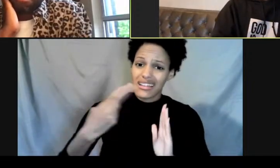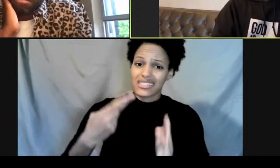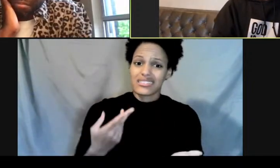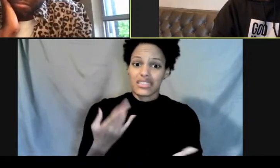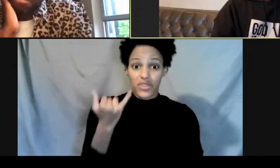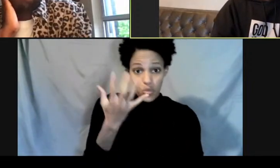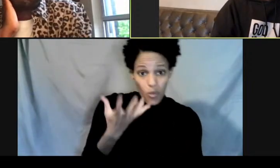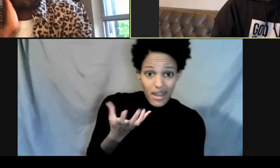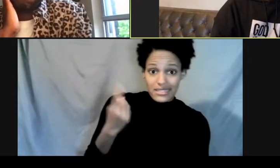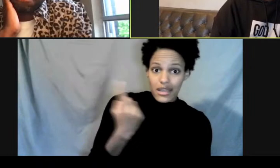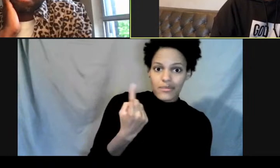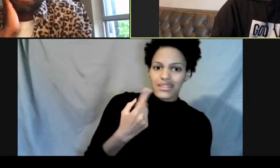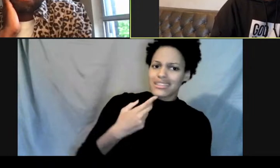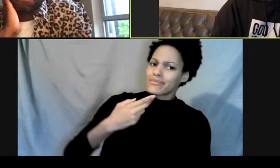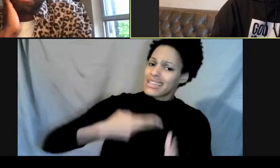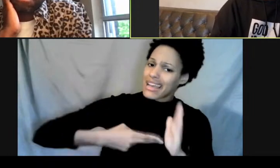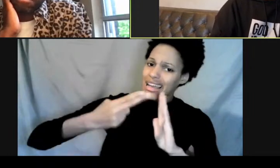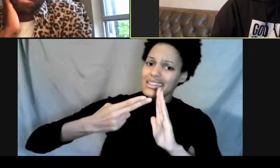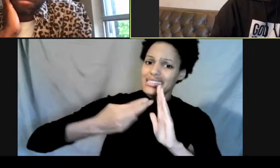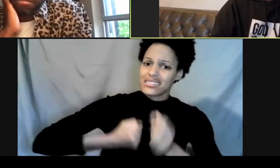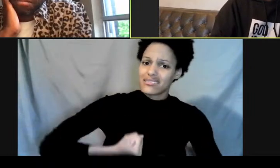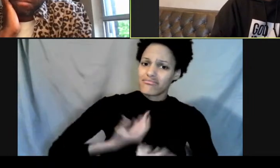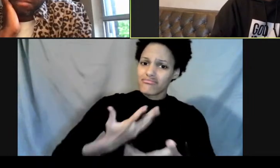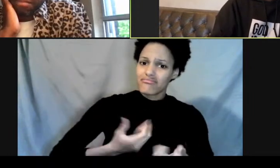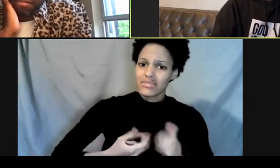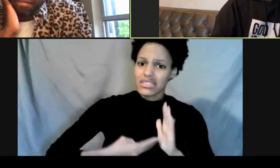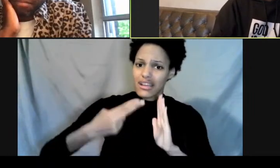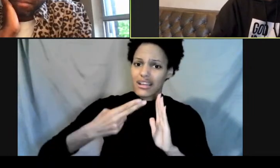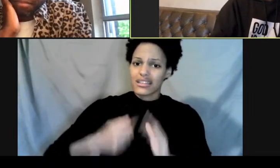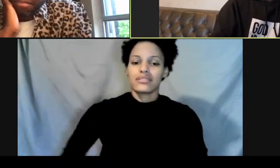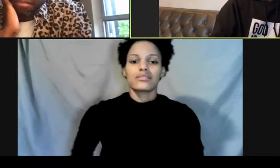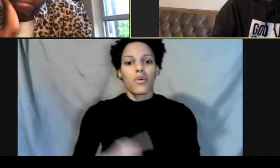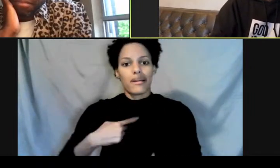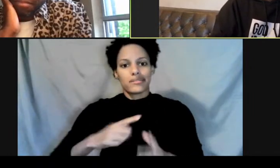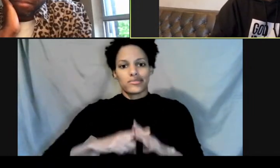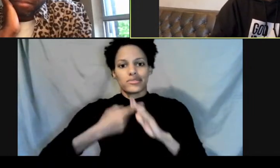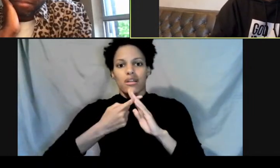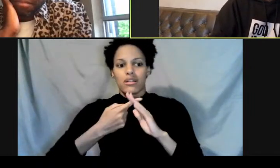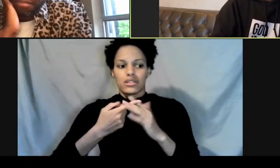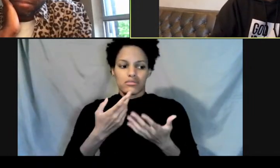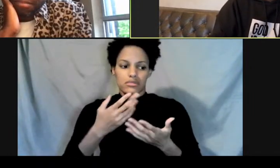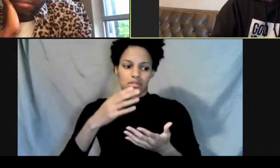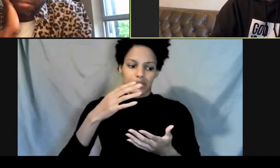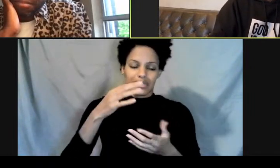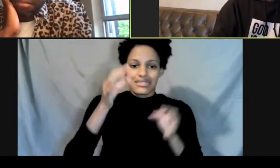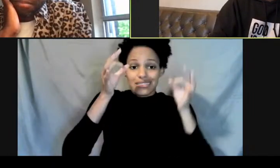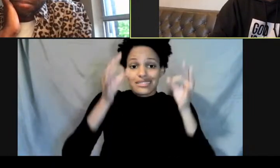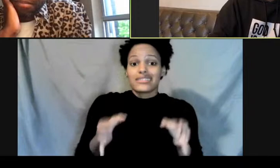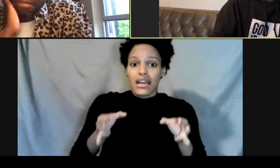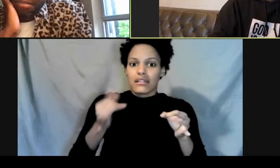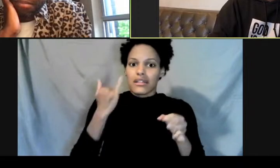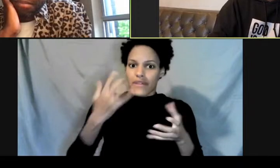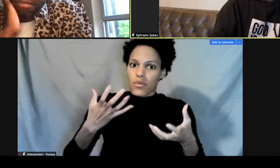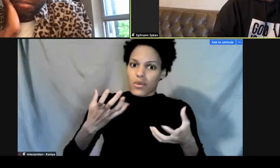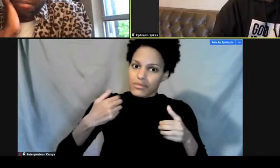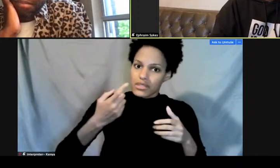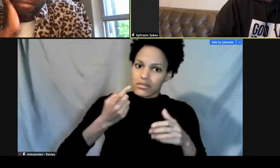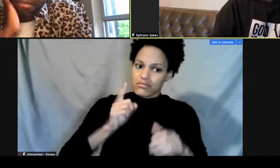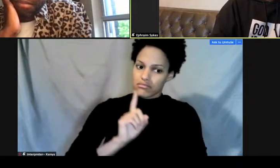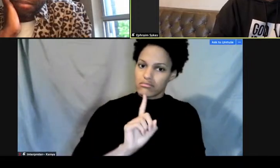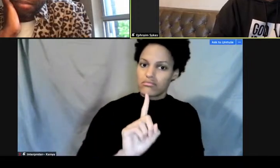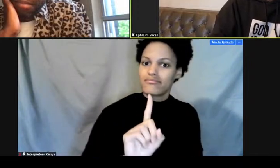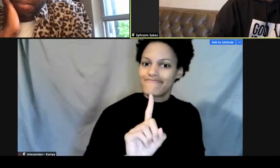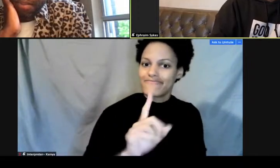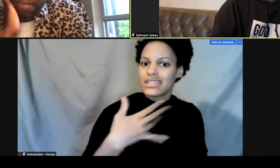is. So I started to pick and choose when I wanted to actually insert my personal creativity, because I didn't want to be used anymore